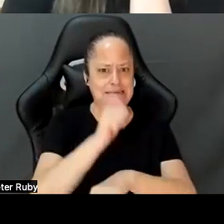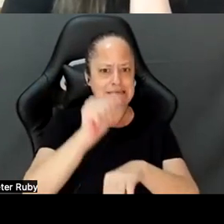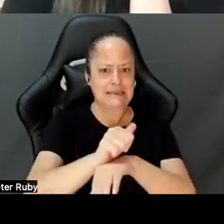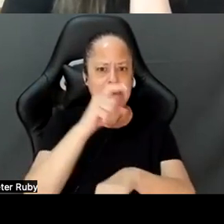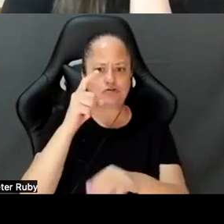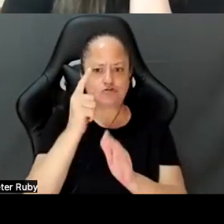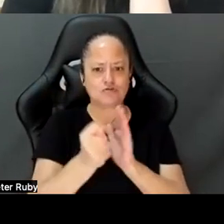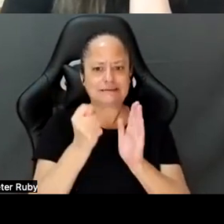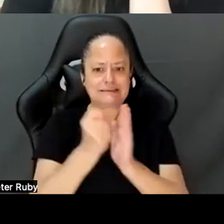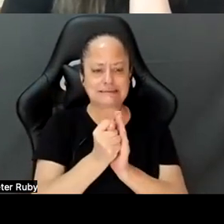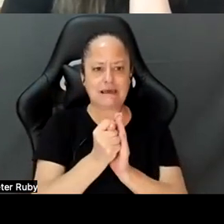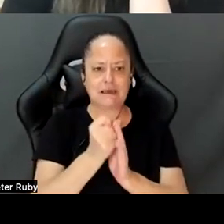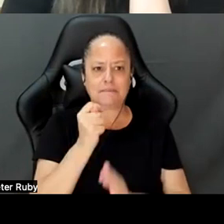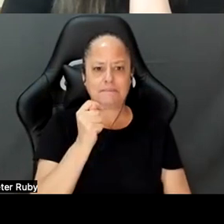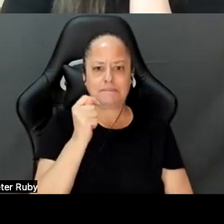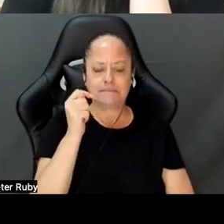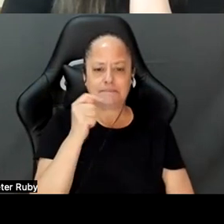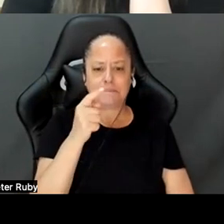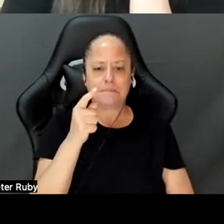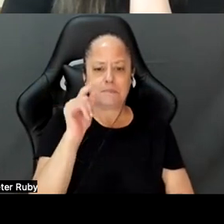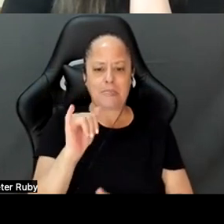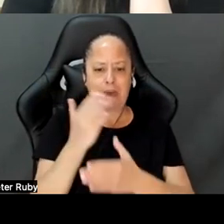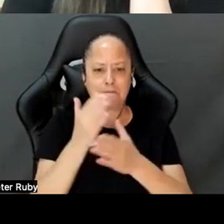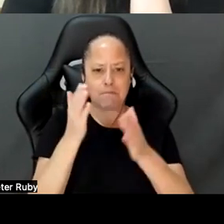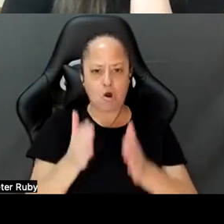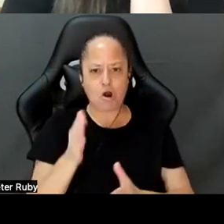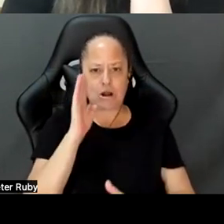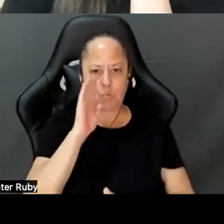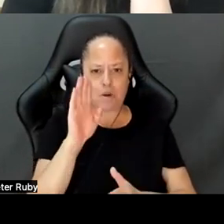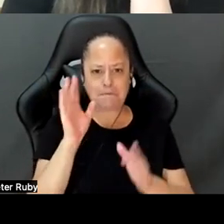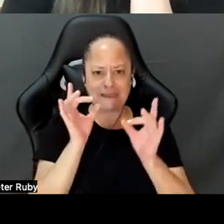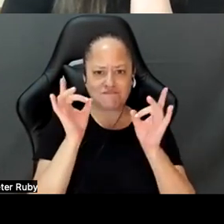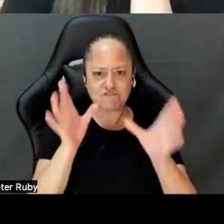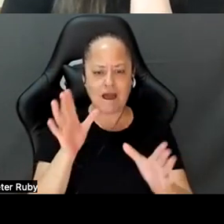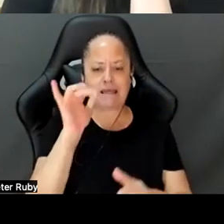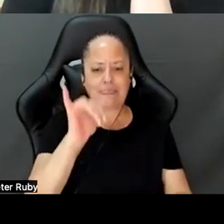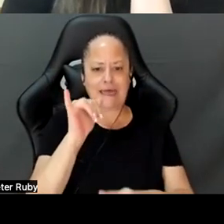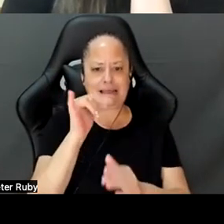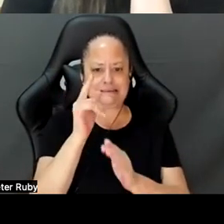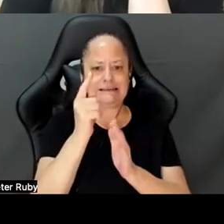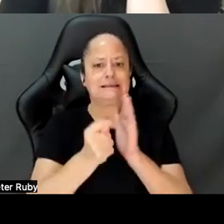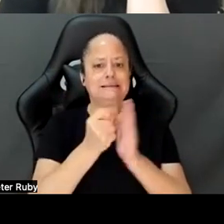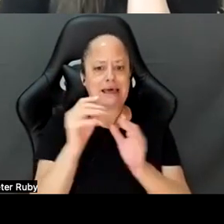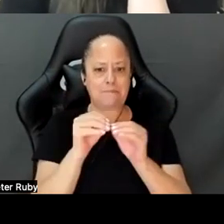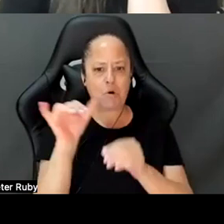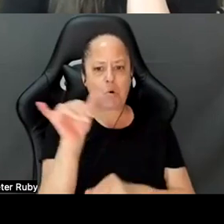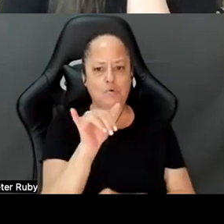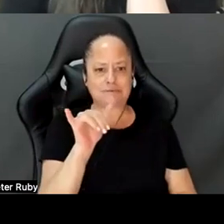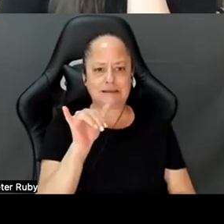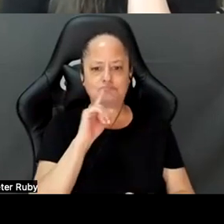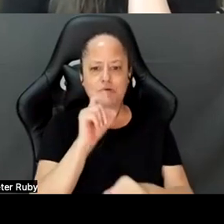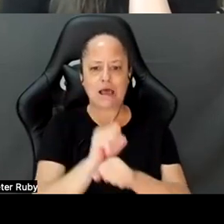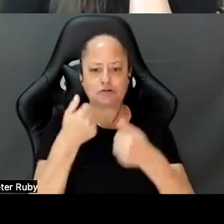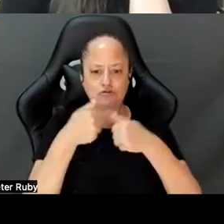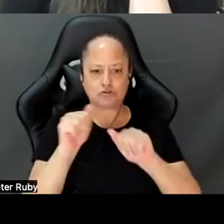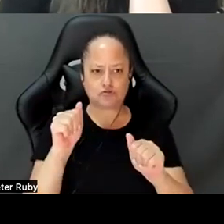if the intimate partner is going to be violent, that's the time that they're most likely to do it, to actually try to take